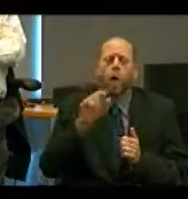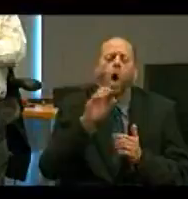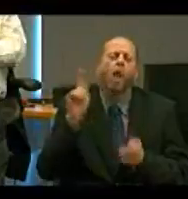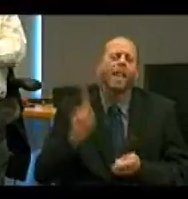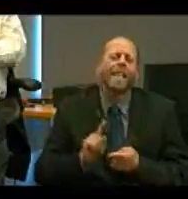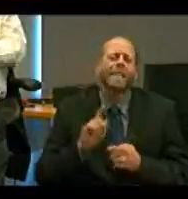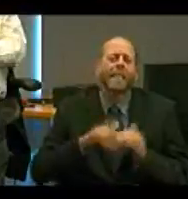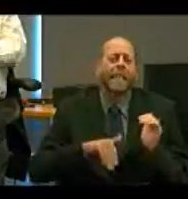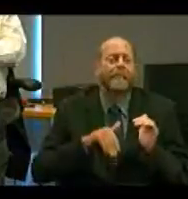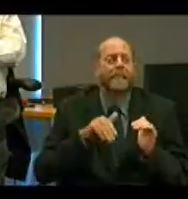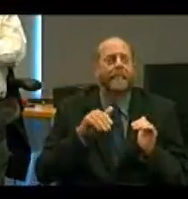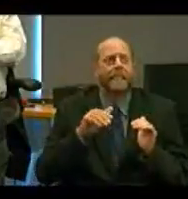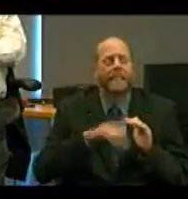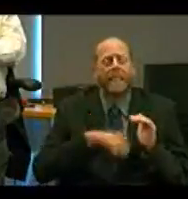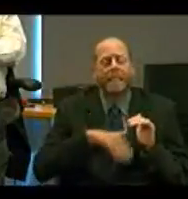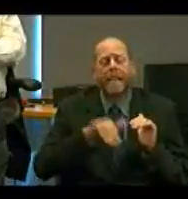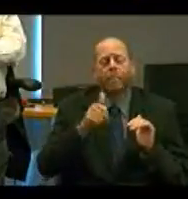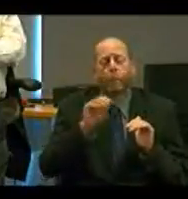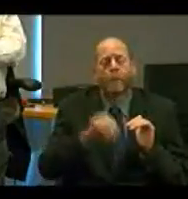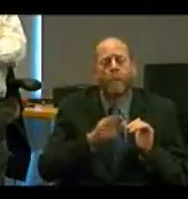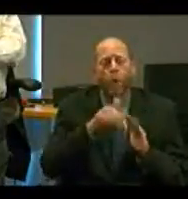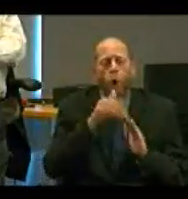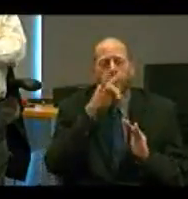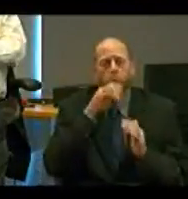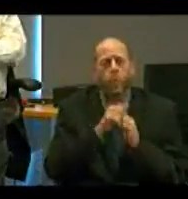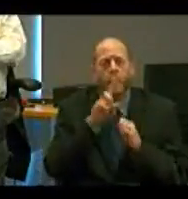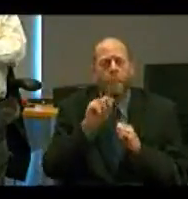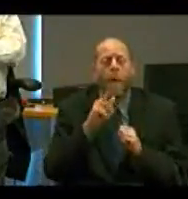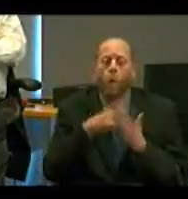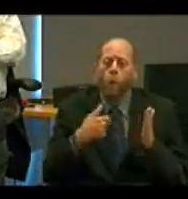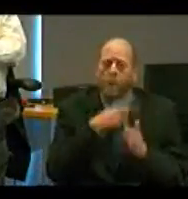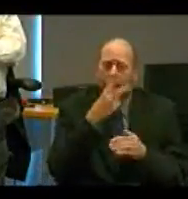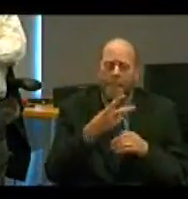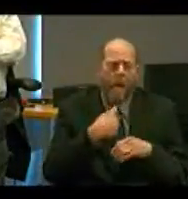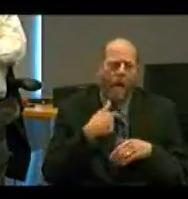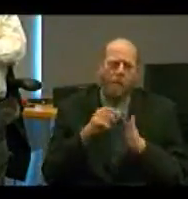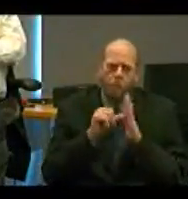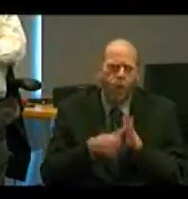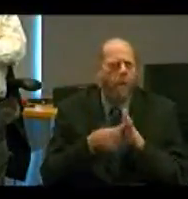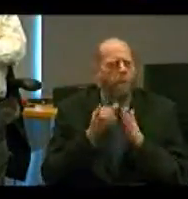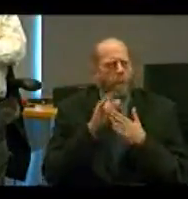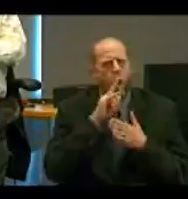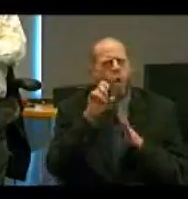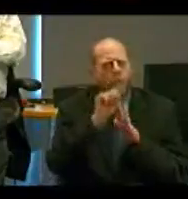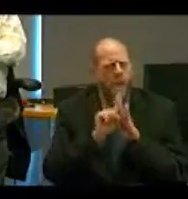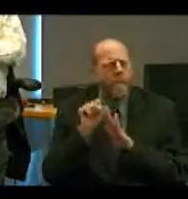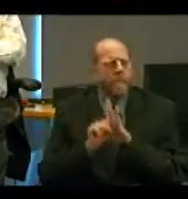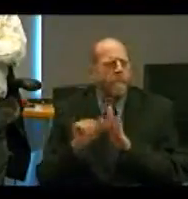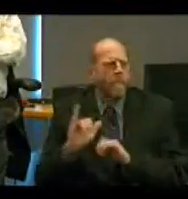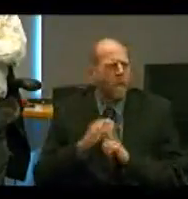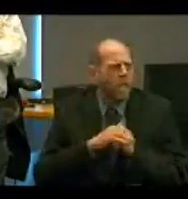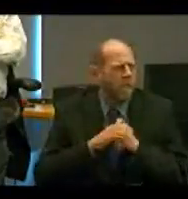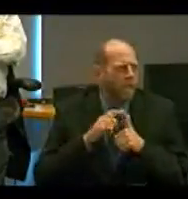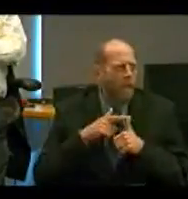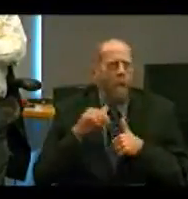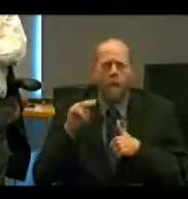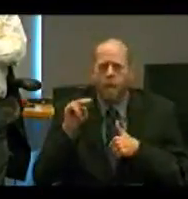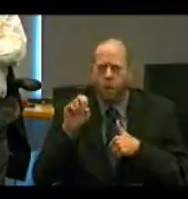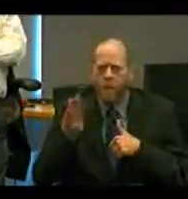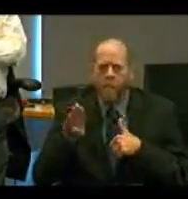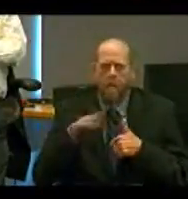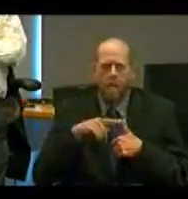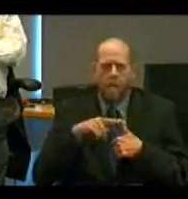than 10% of all kids with disabilities. And what we're seeing, and I would point out that there are states such as